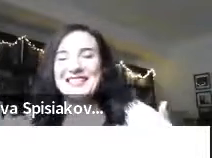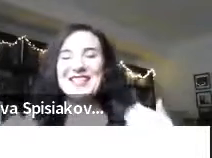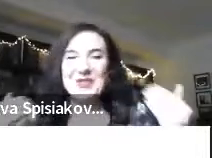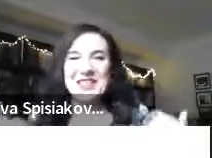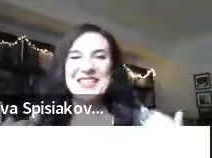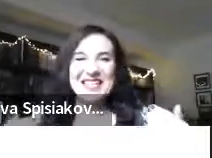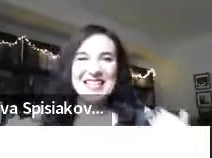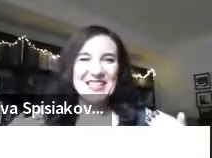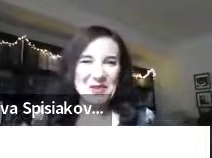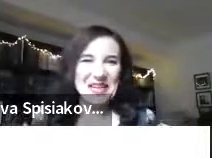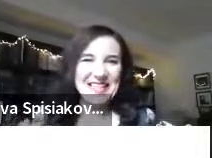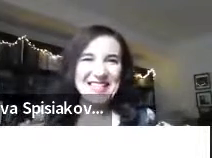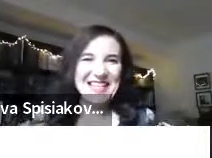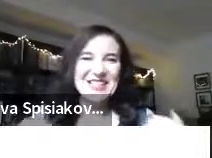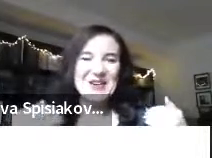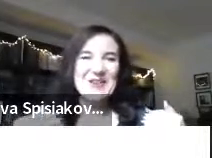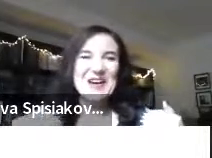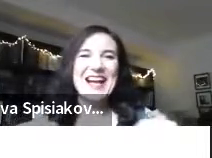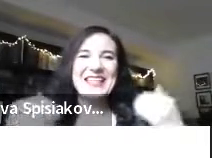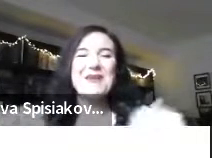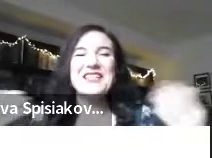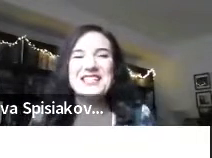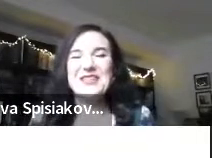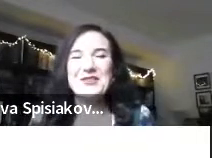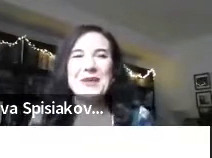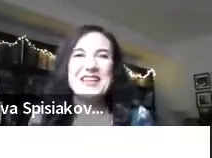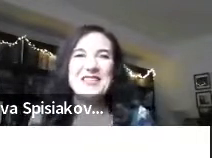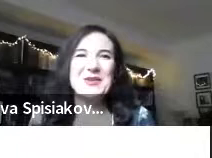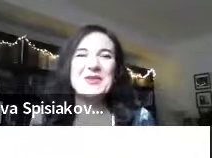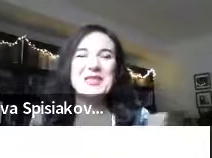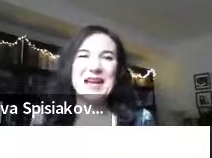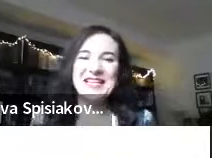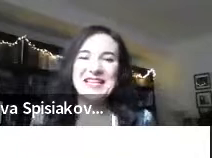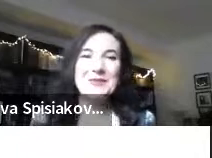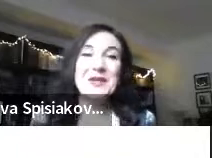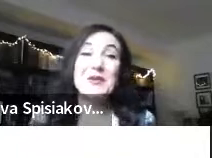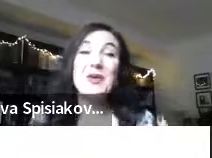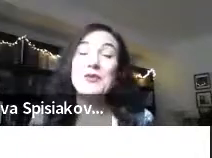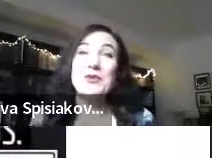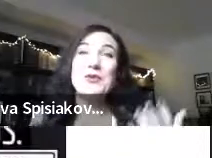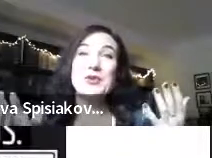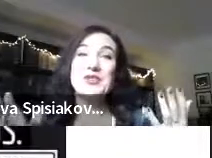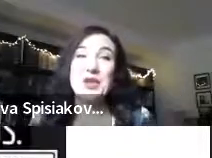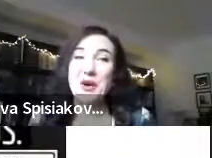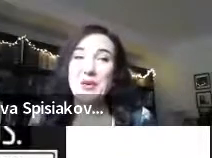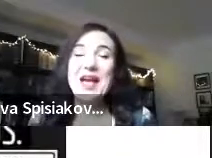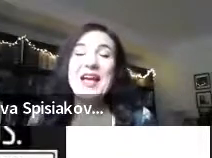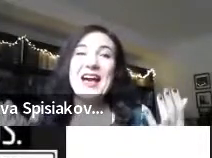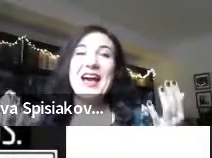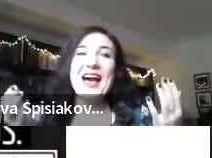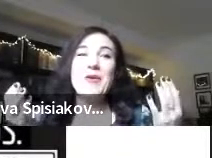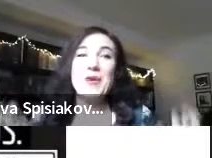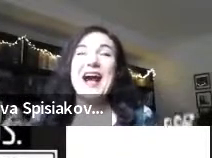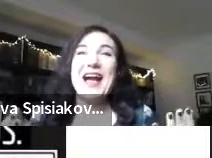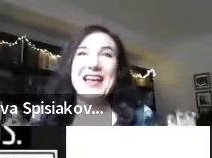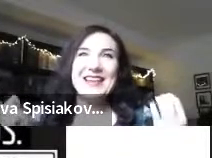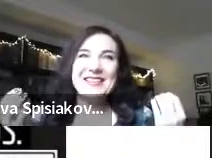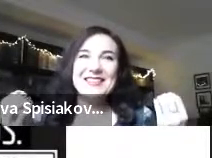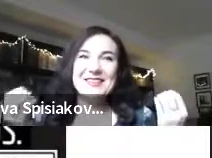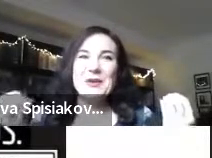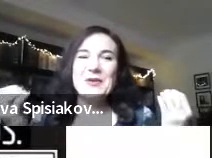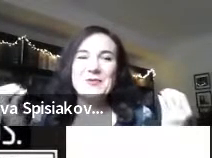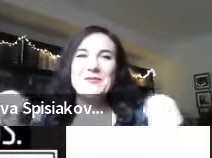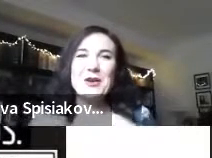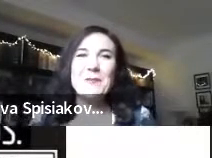to presenting this to translation studies audiences, so it's much easier for me to explain these things because all of you, of course, know